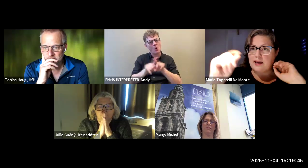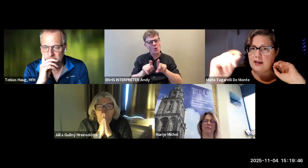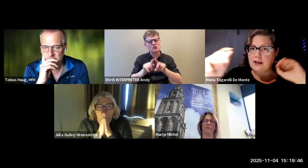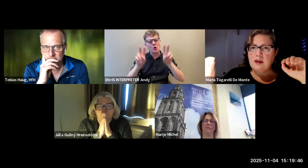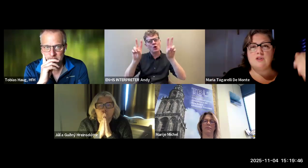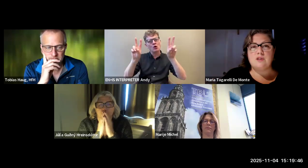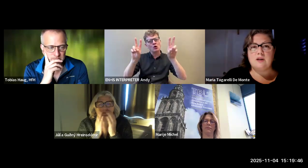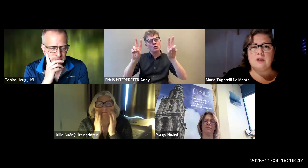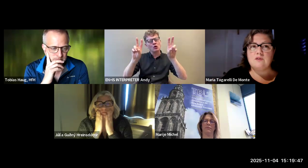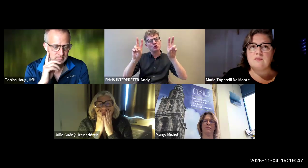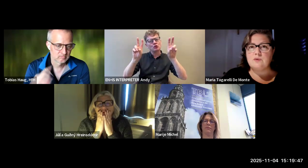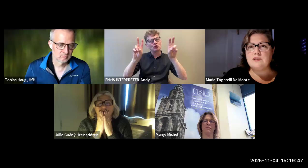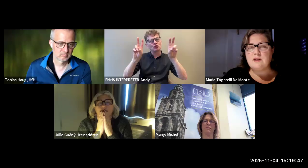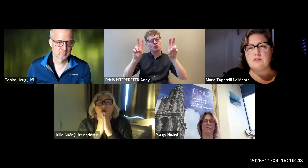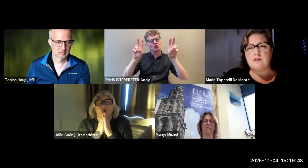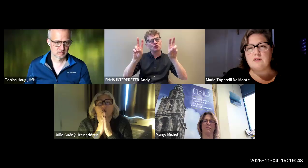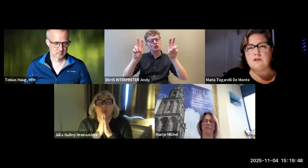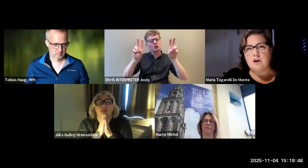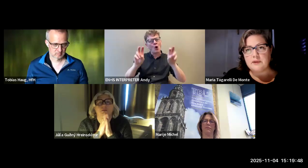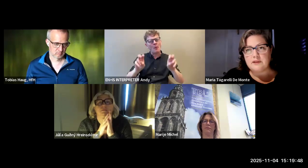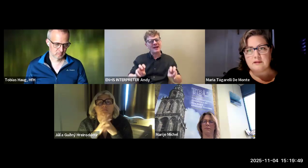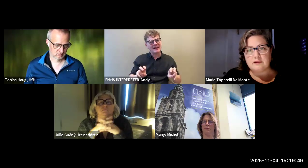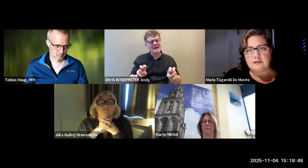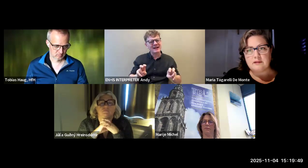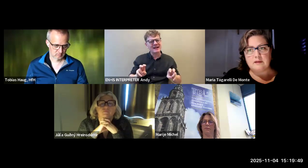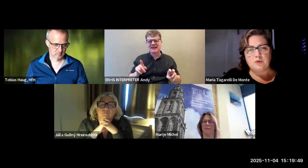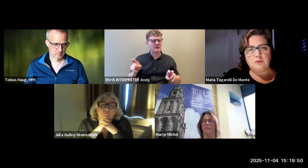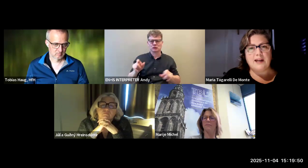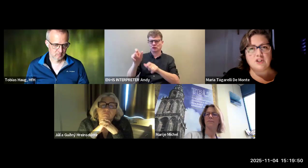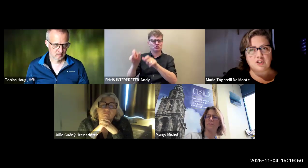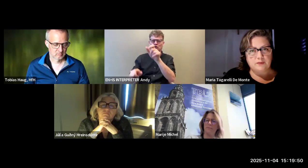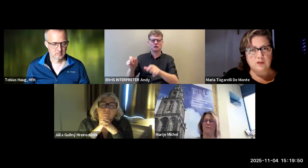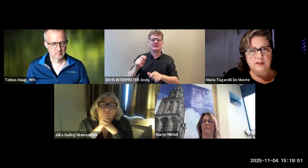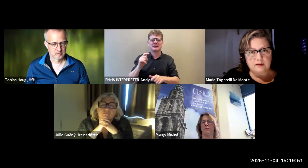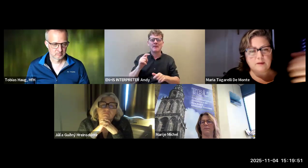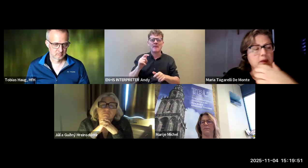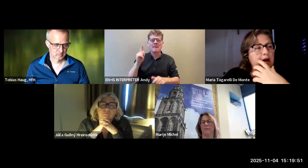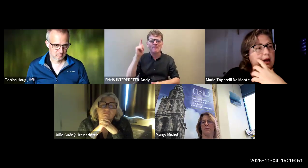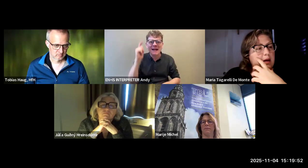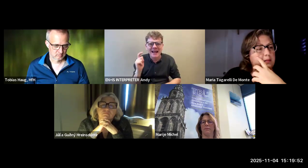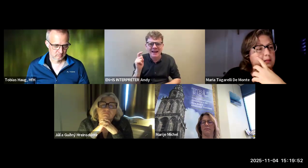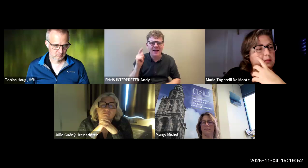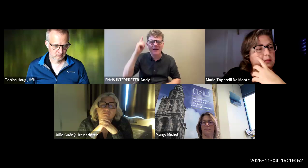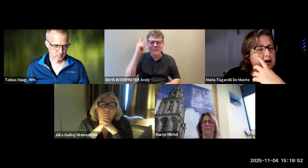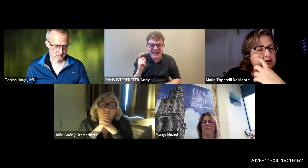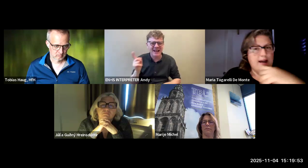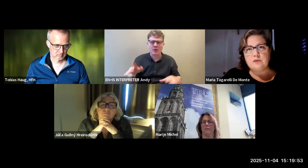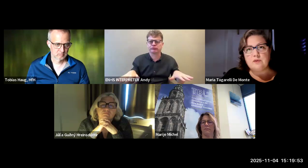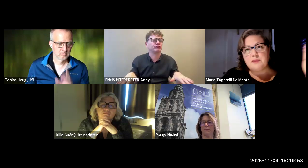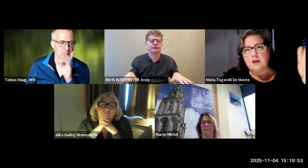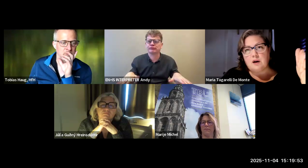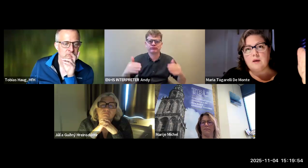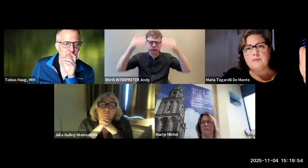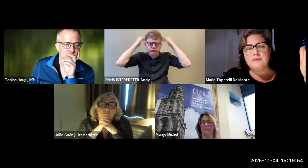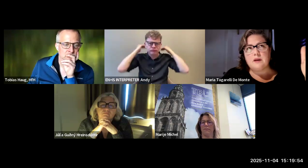a way which students are not competent to manage, not yet. But